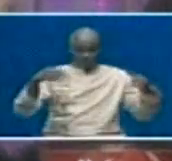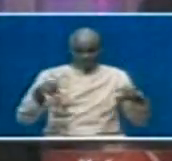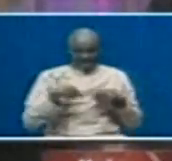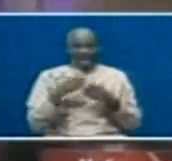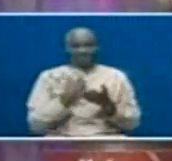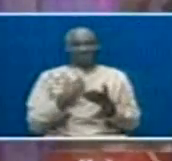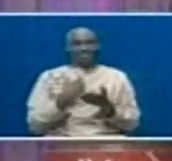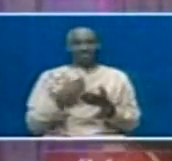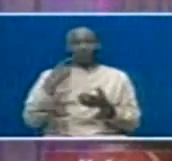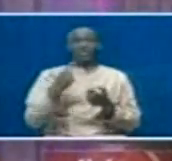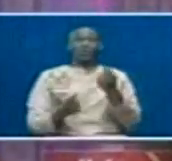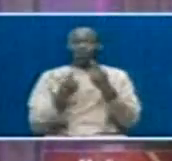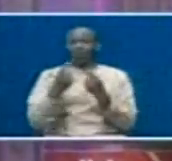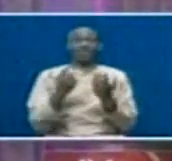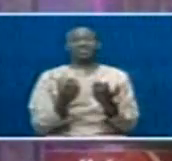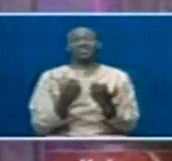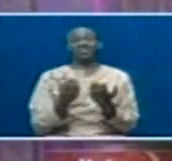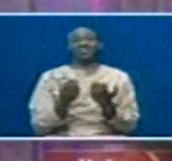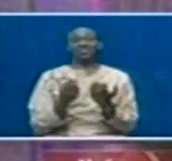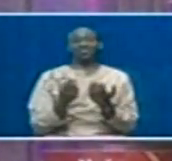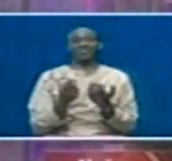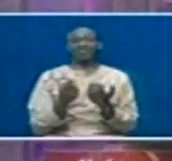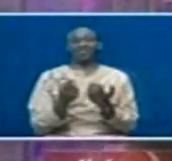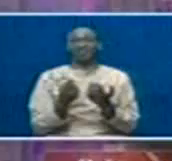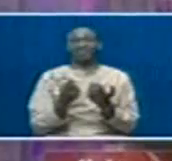used to cook. Now, we used to cook a whole,